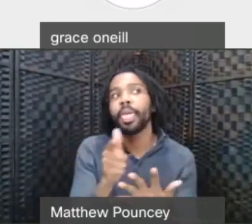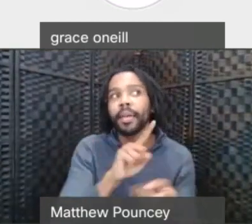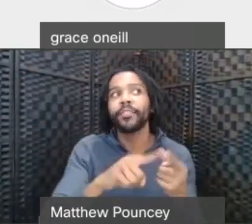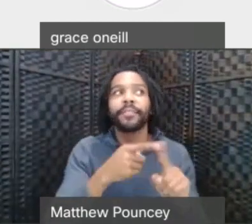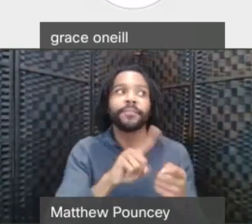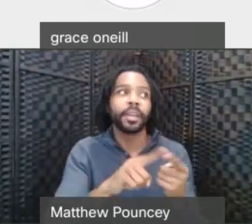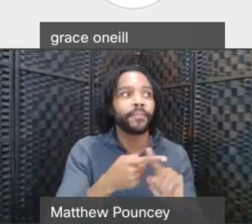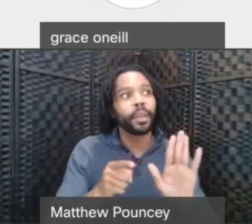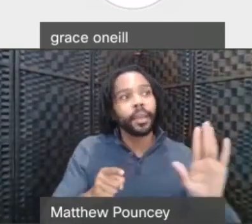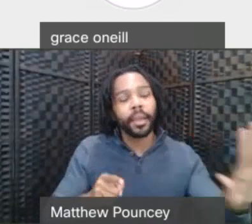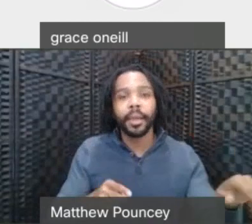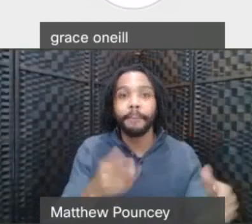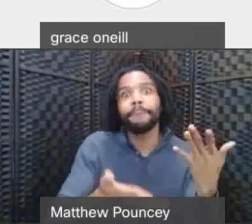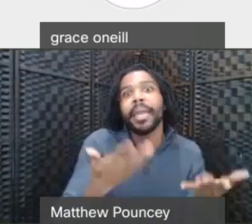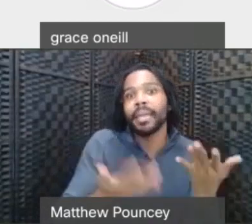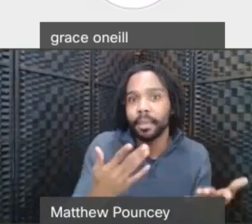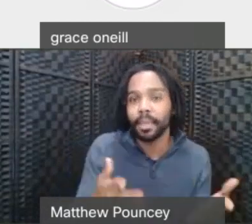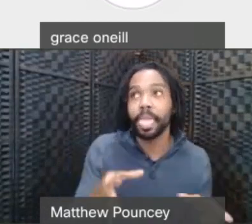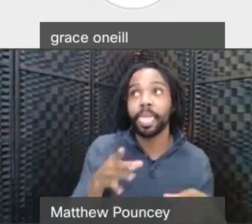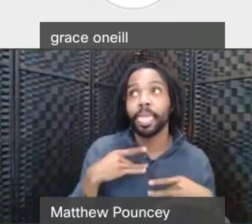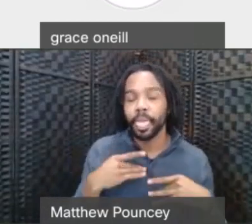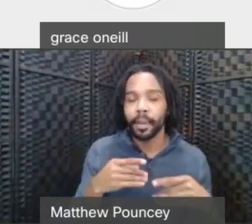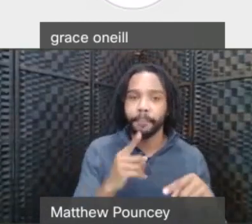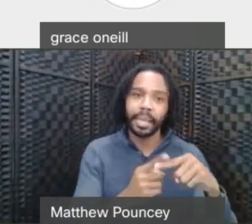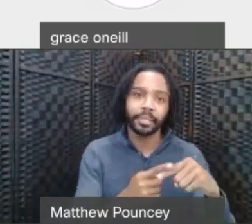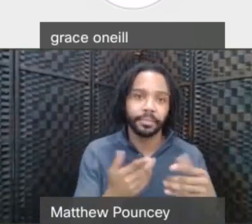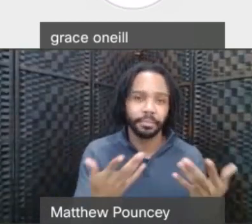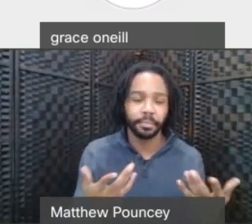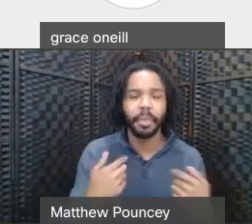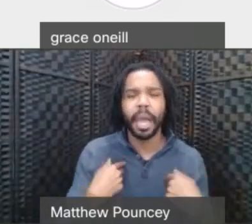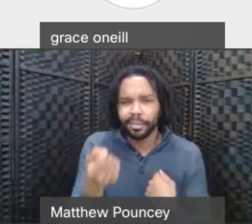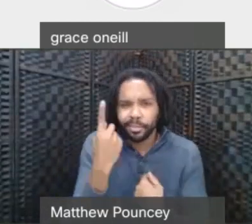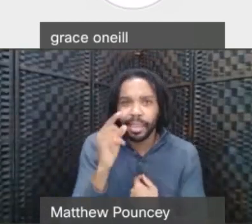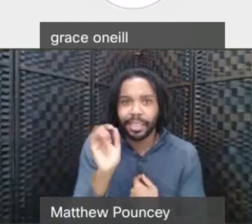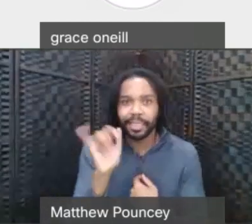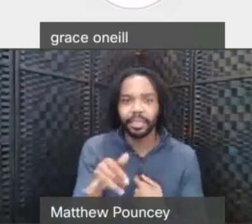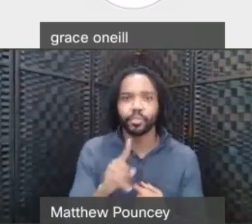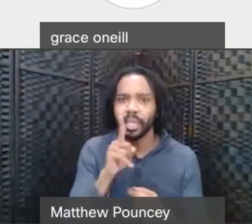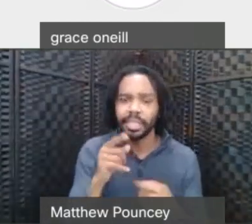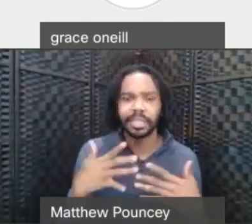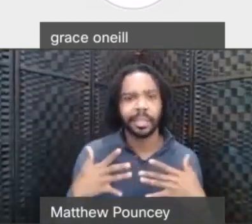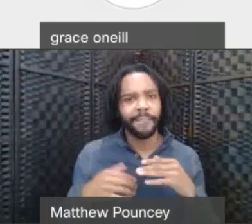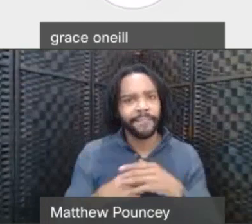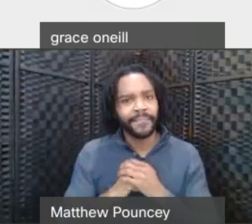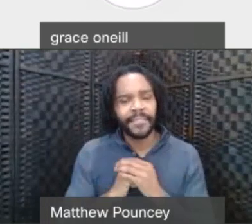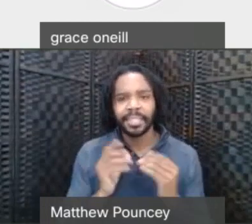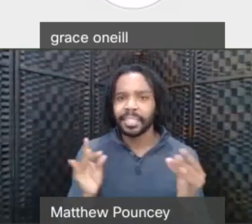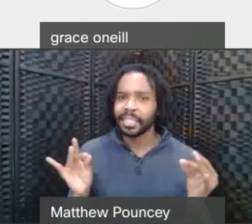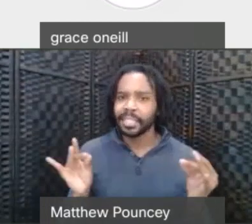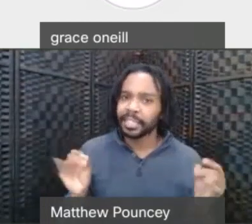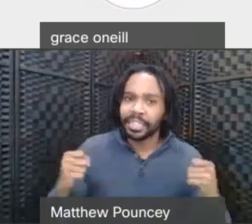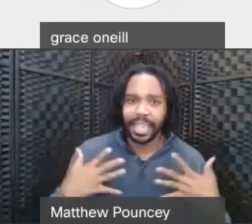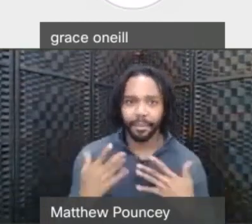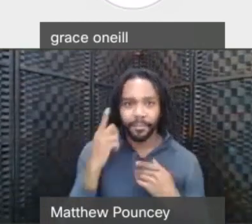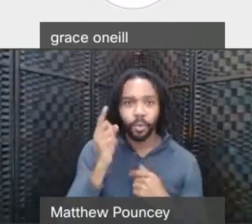might have been exposed to someone who tested positive. And I understand it's very scary for people and everyone wants to